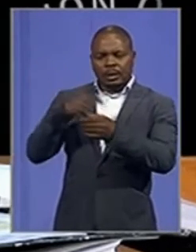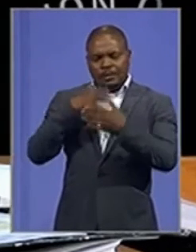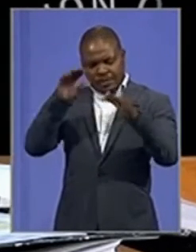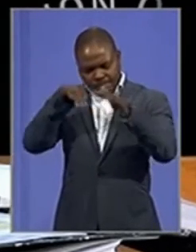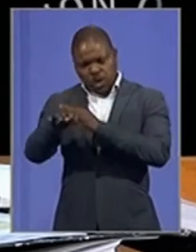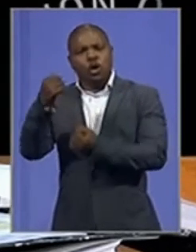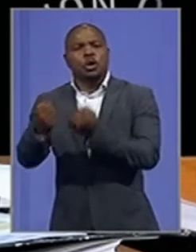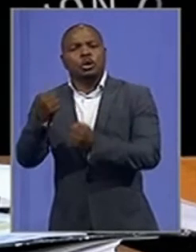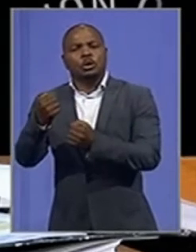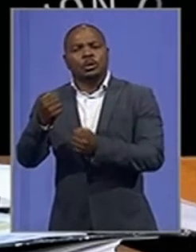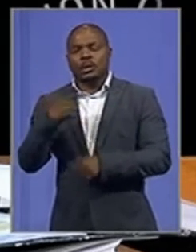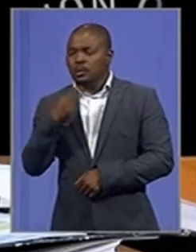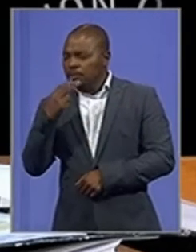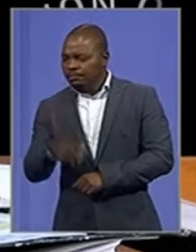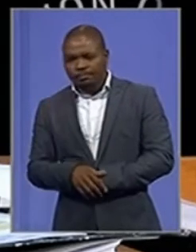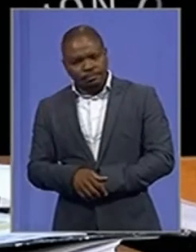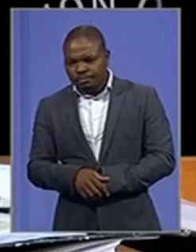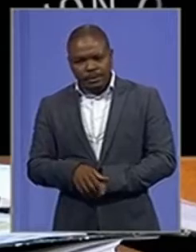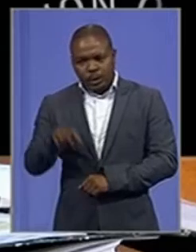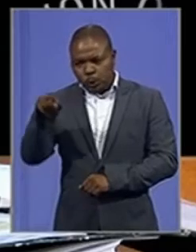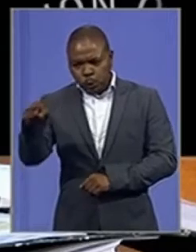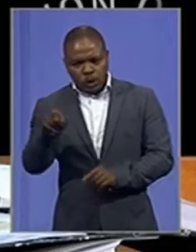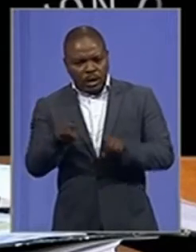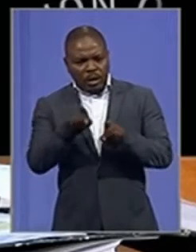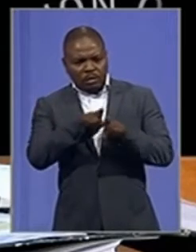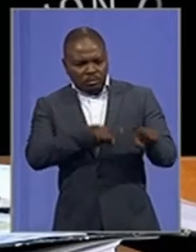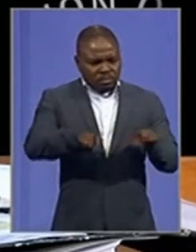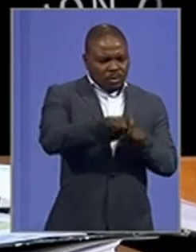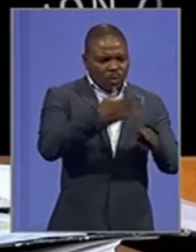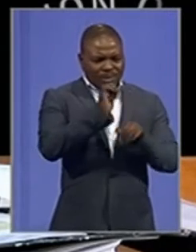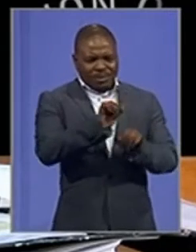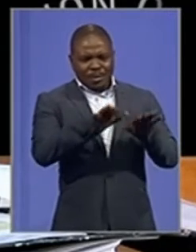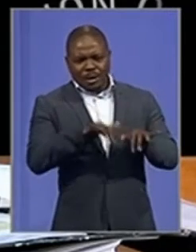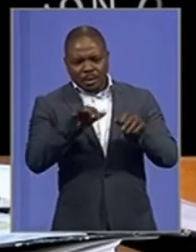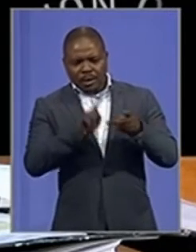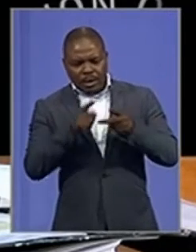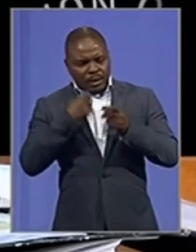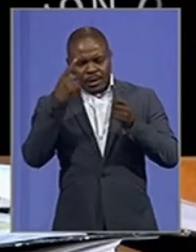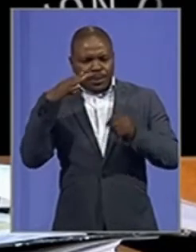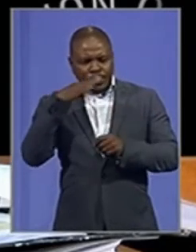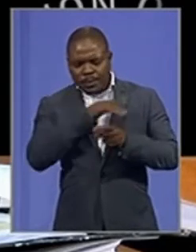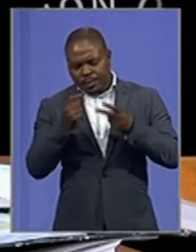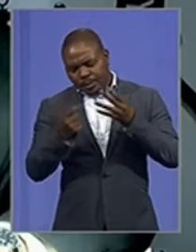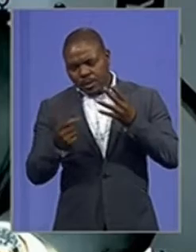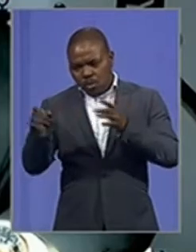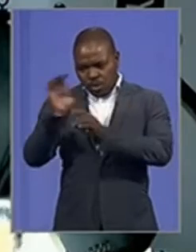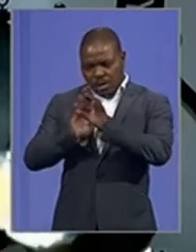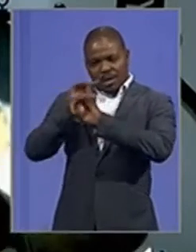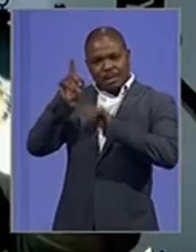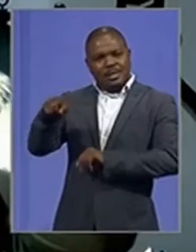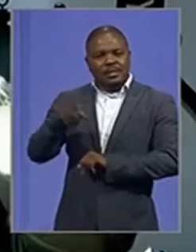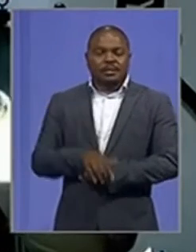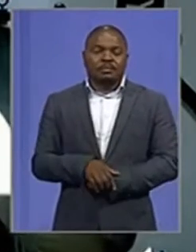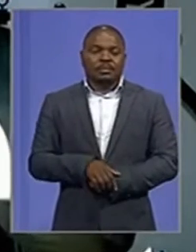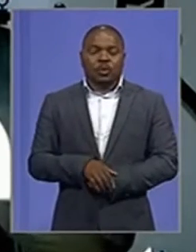to the court to say, look, I think there is overreach here, or I think I don't understand this. Please clarify this.